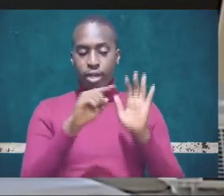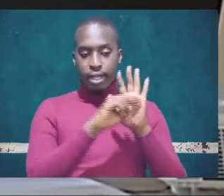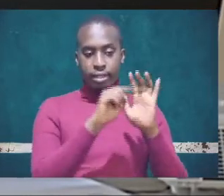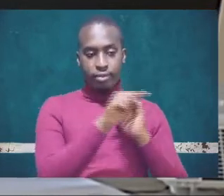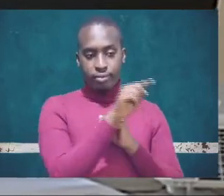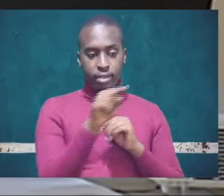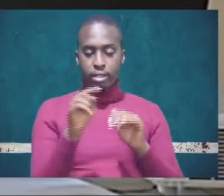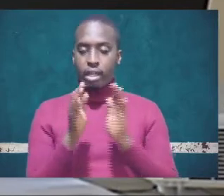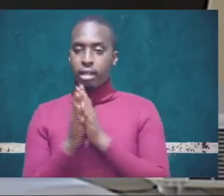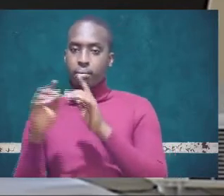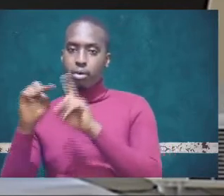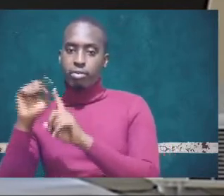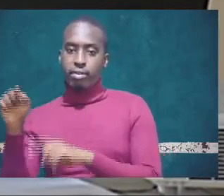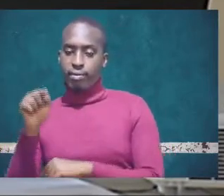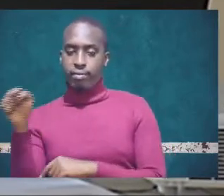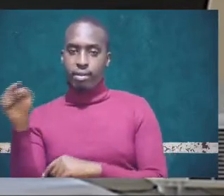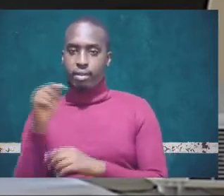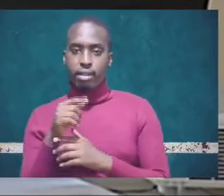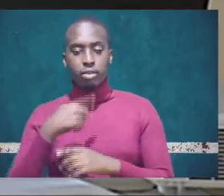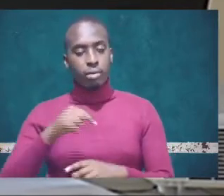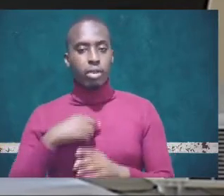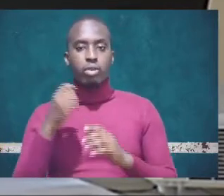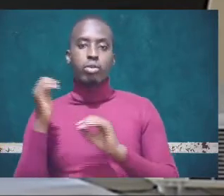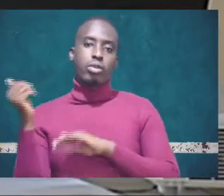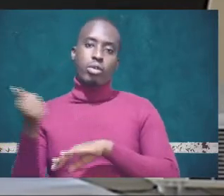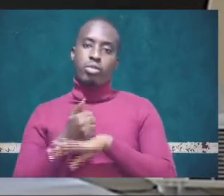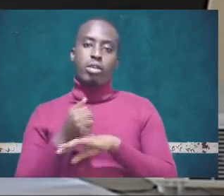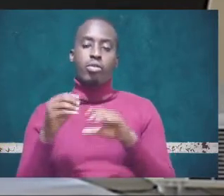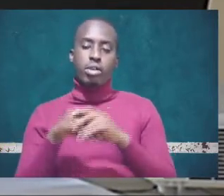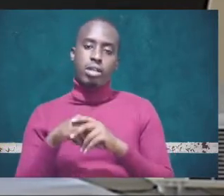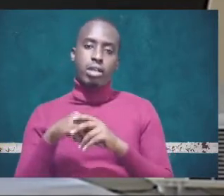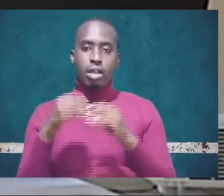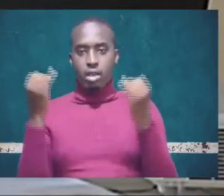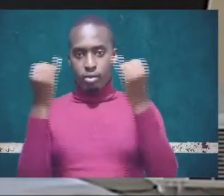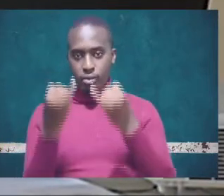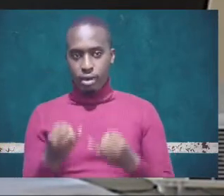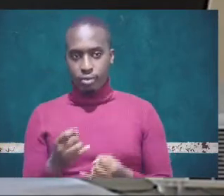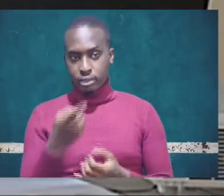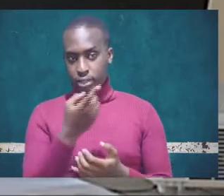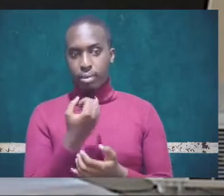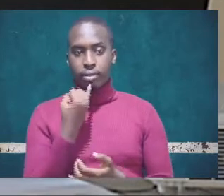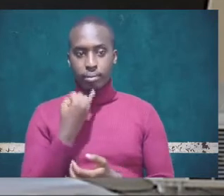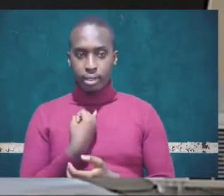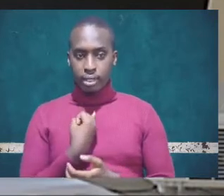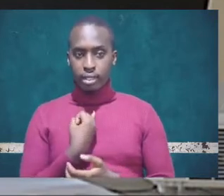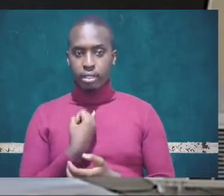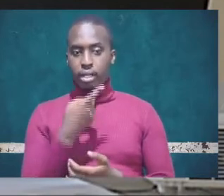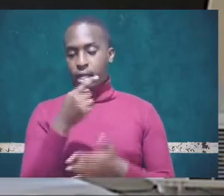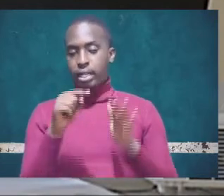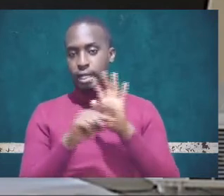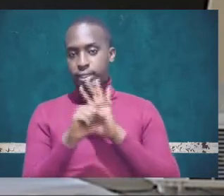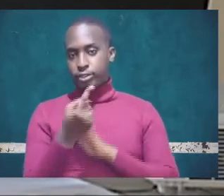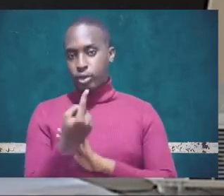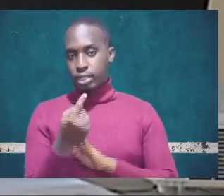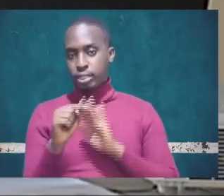and positive infinity. We are going to put on a graph. Here they told us that this is negative